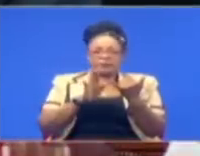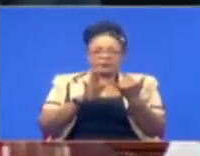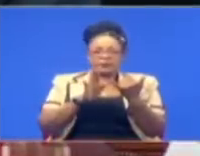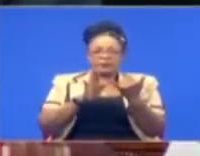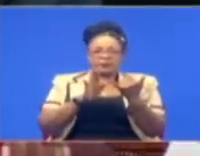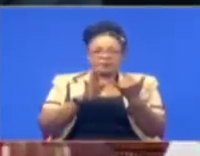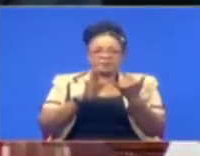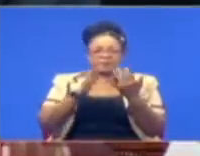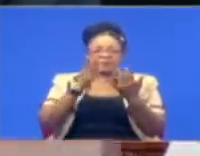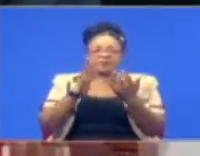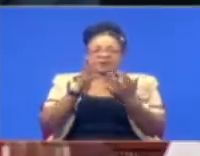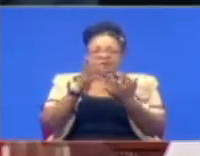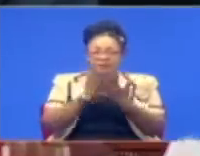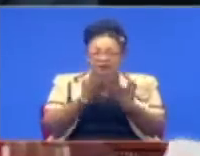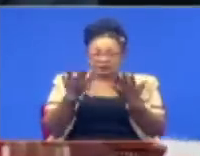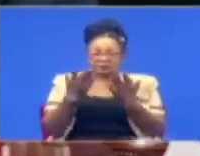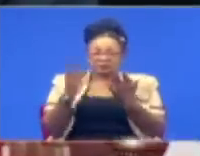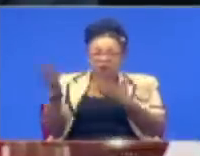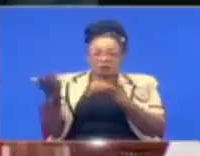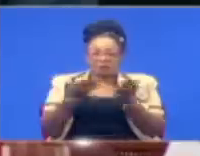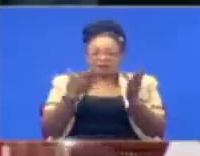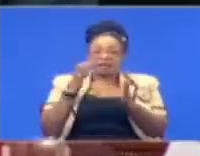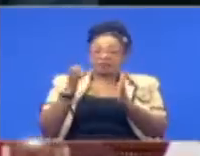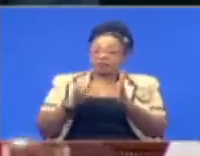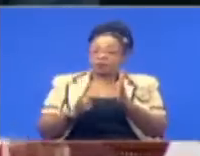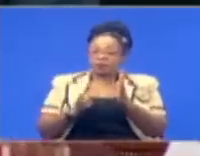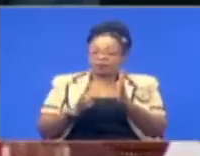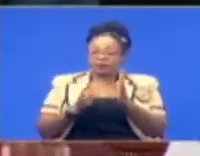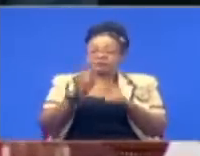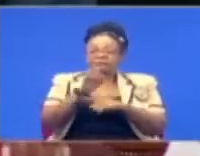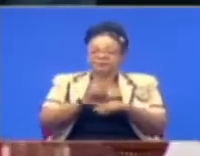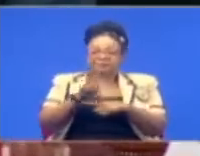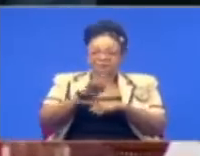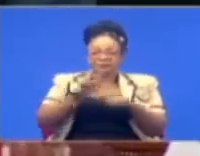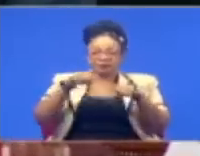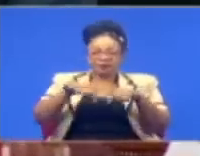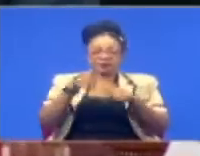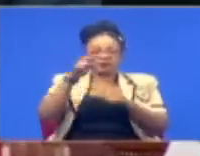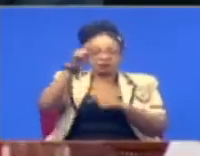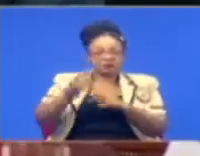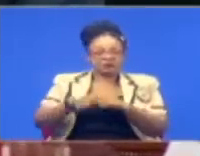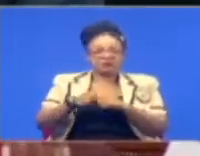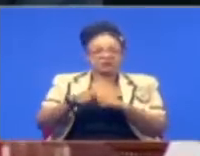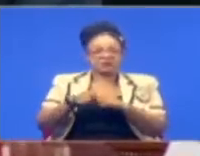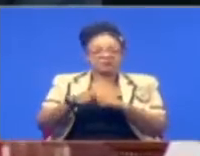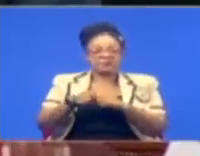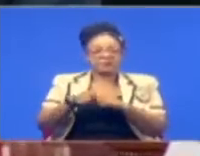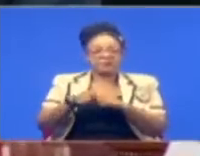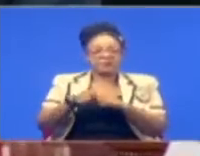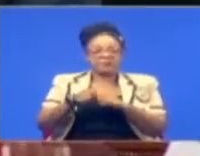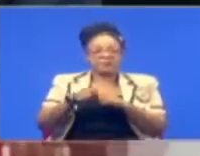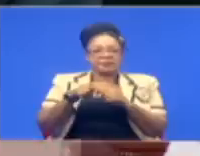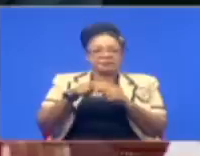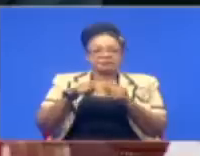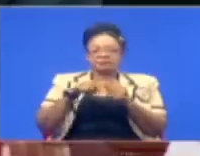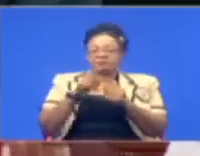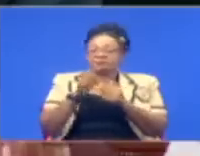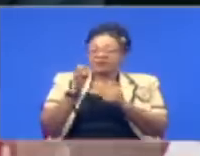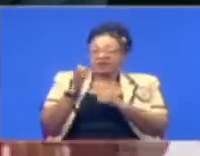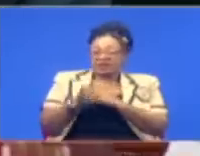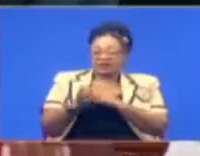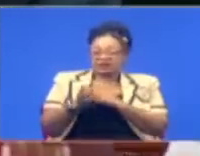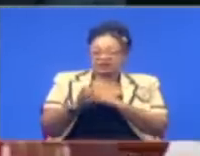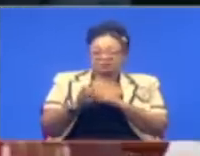attributes. I'll bring ethical values into this judiciary. Ethics not in terms